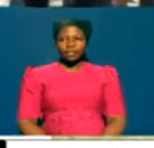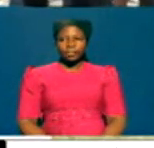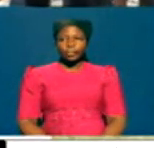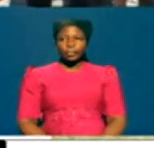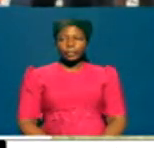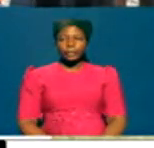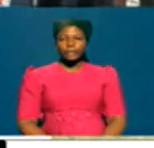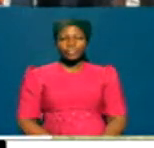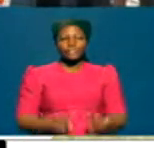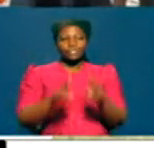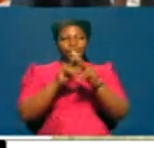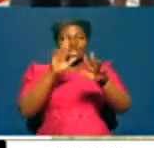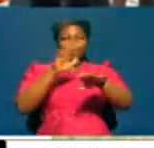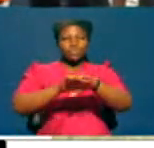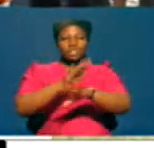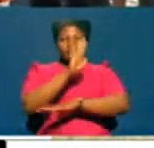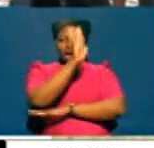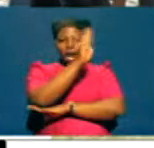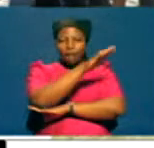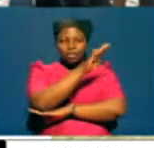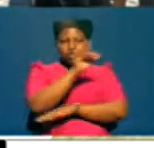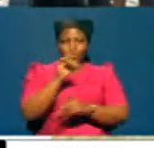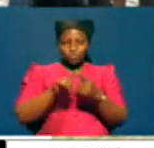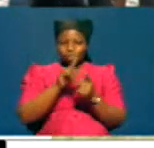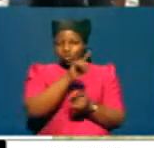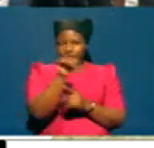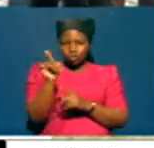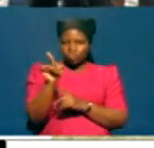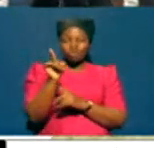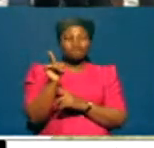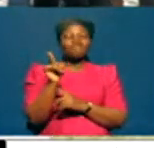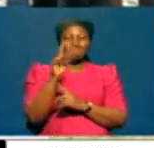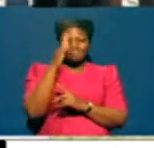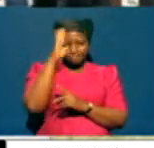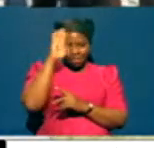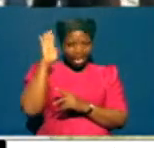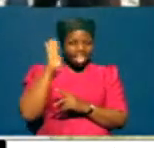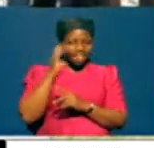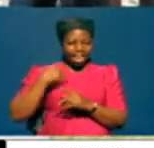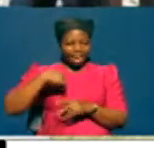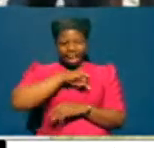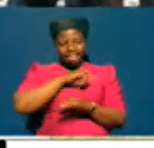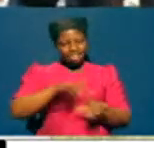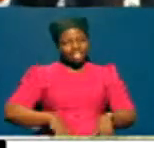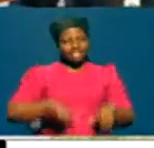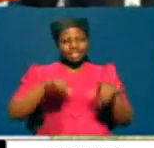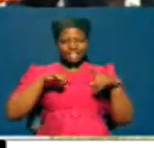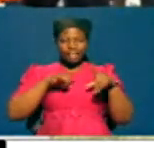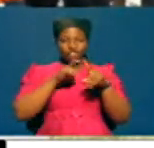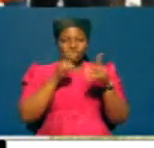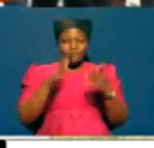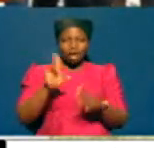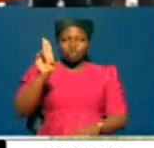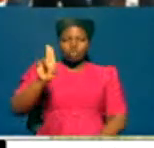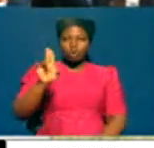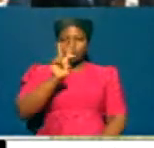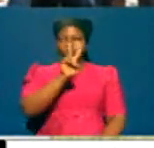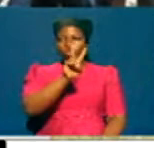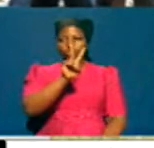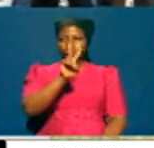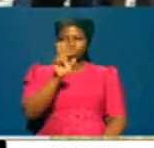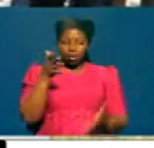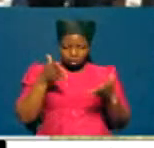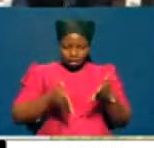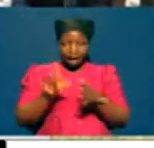A very good afternoon to you back there in studio Bentro Injue. Thank you so much. We are coming to you live from Umoja 2 Estate right here in Nairobi,